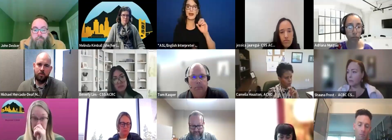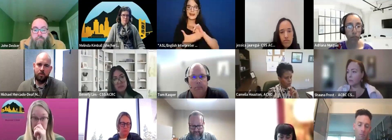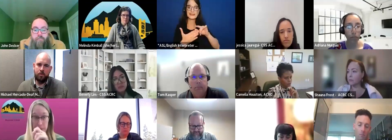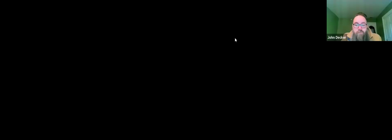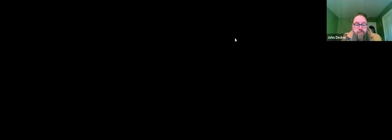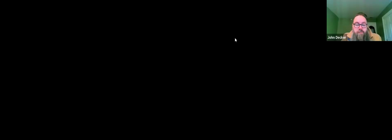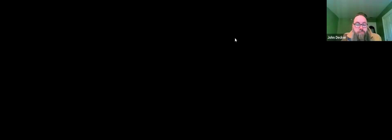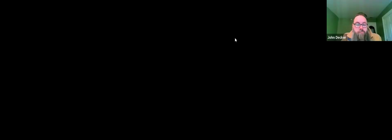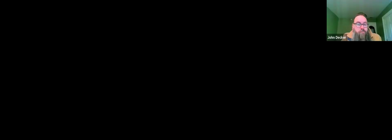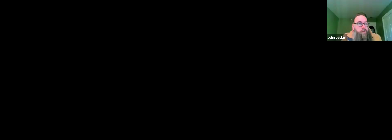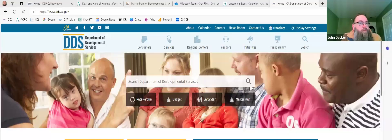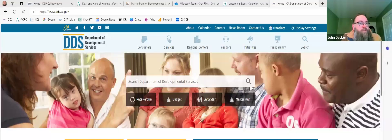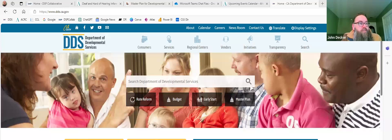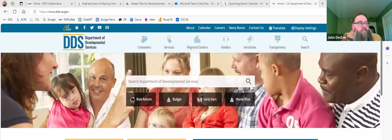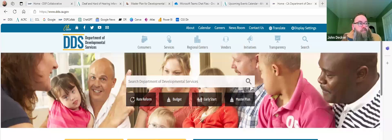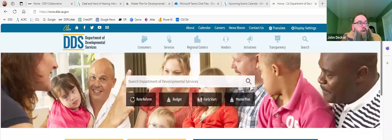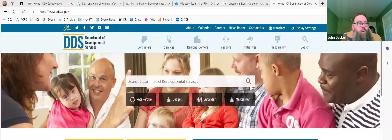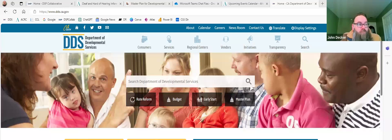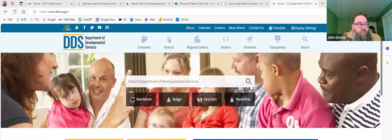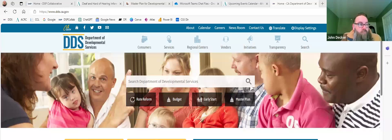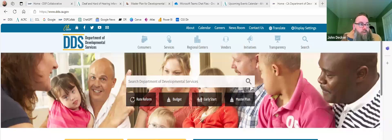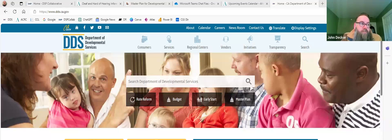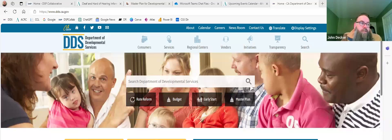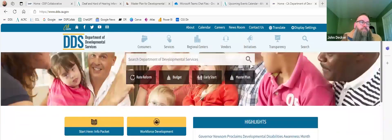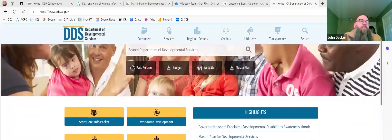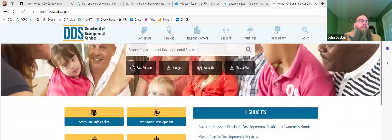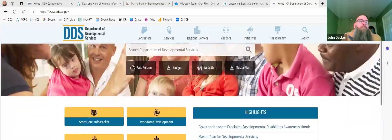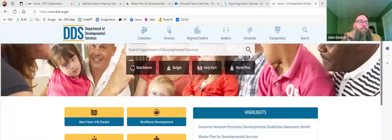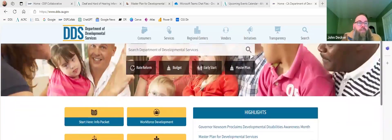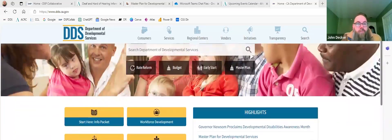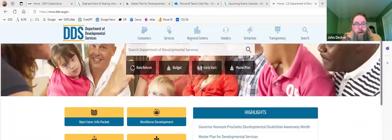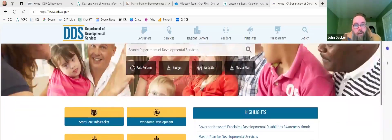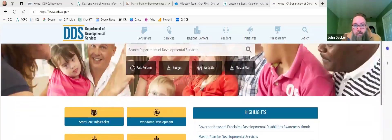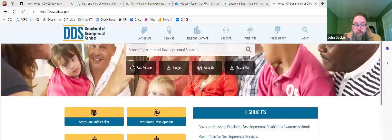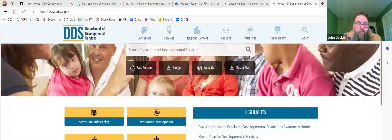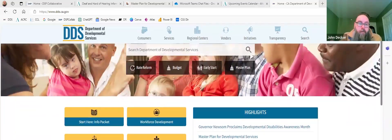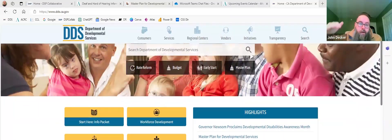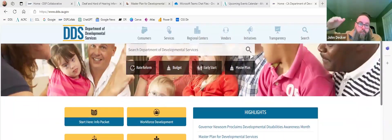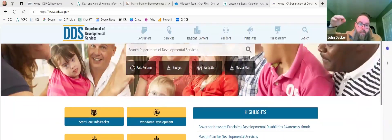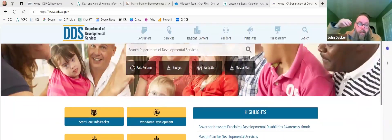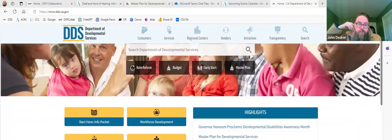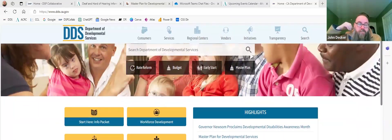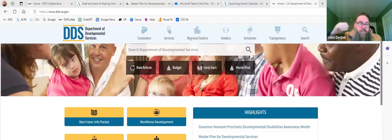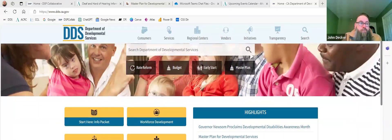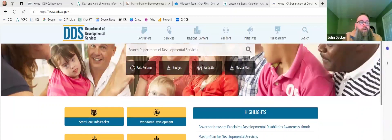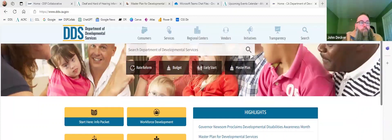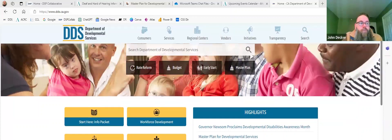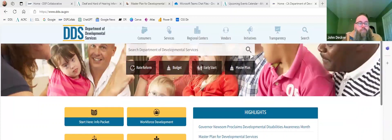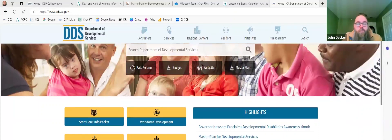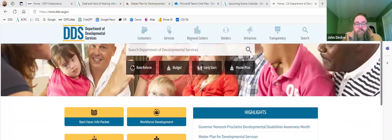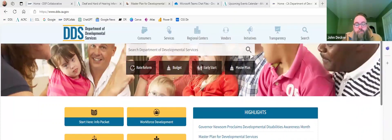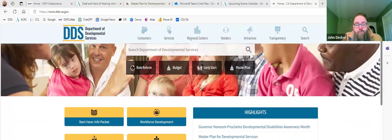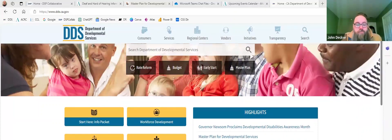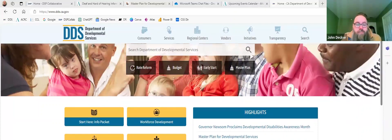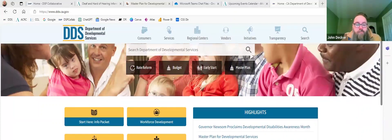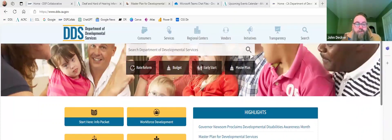tied to what is existing law, which is that the rate study is to be implemented by the end of this fiscal year.